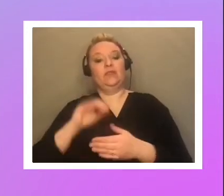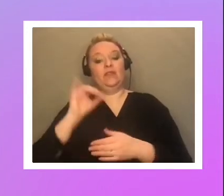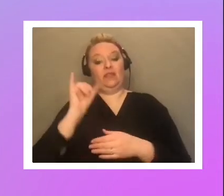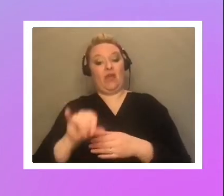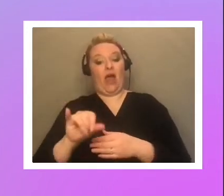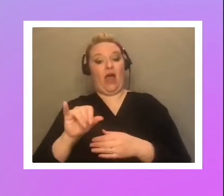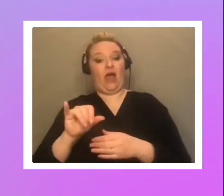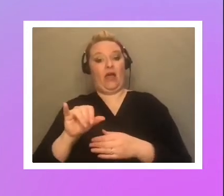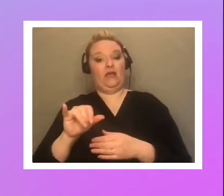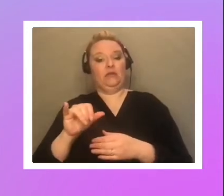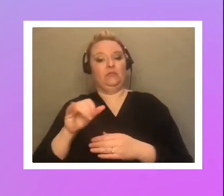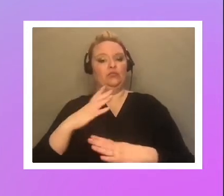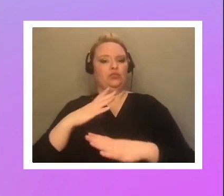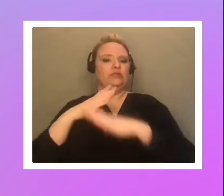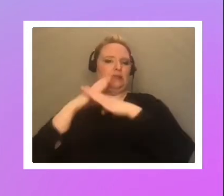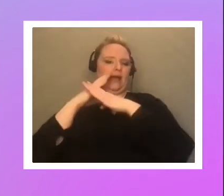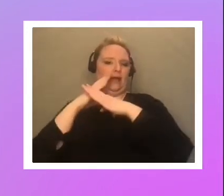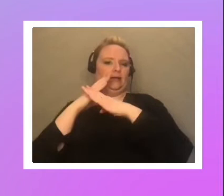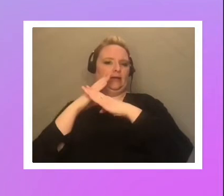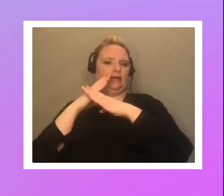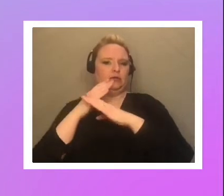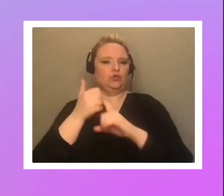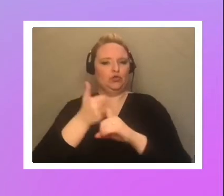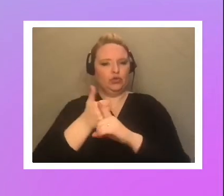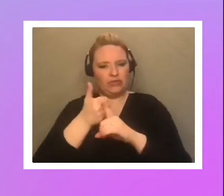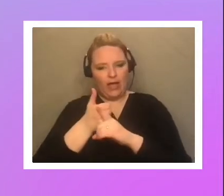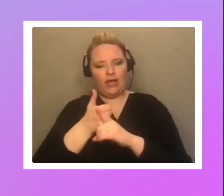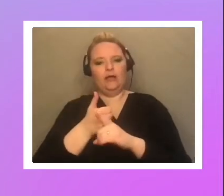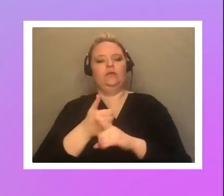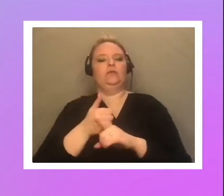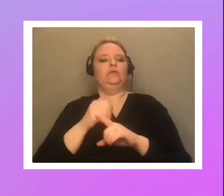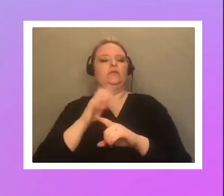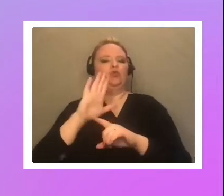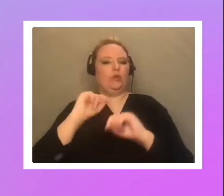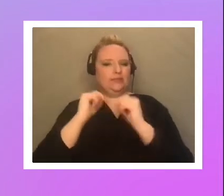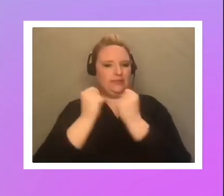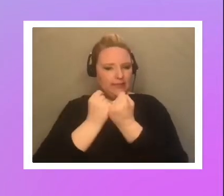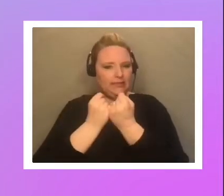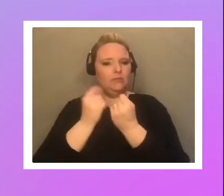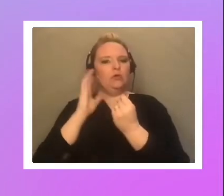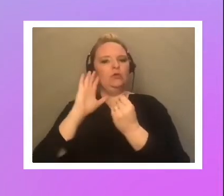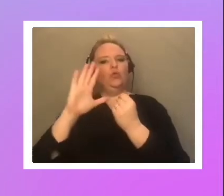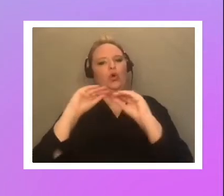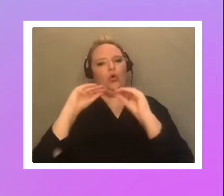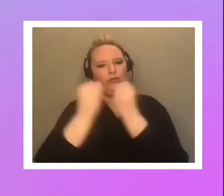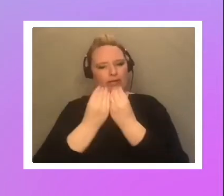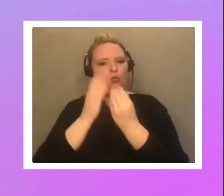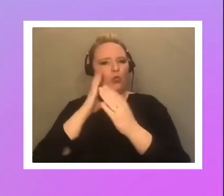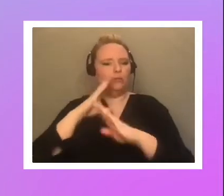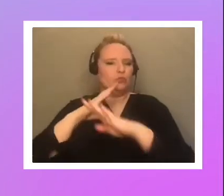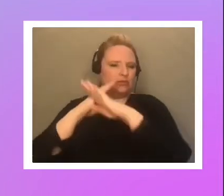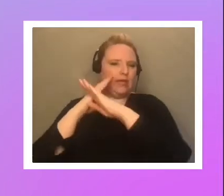you, it will protect your team, and it will protect your organization.